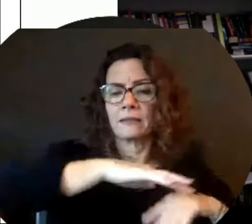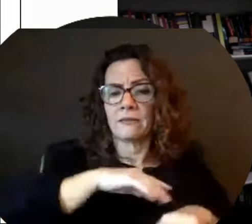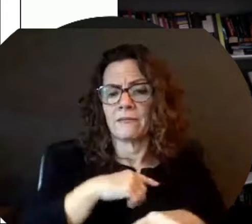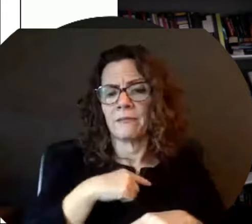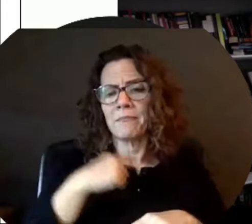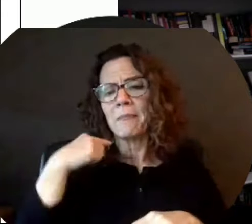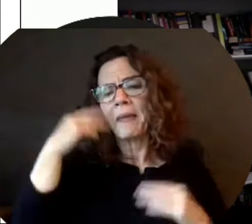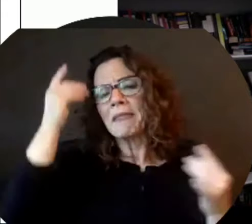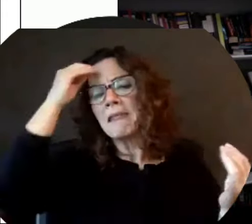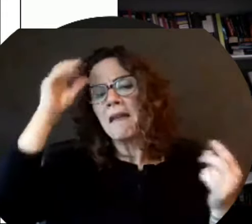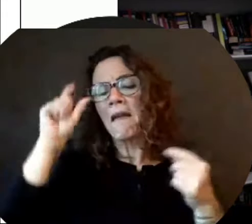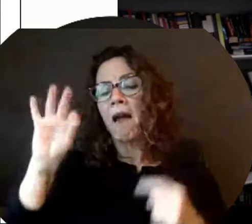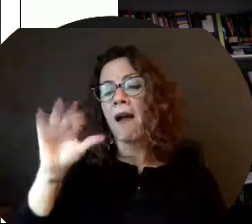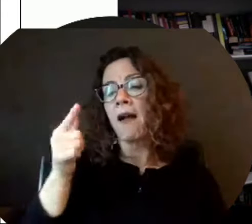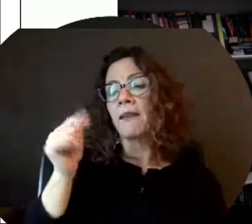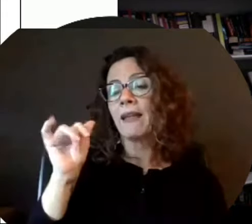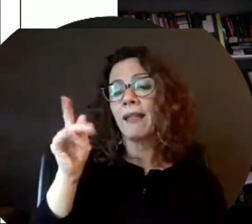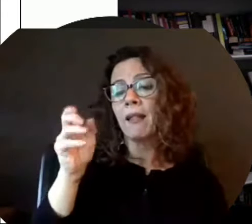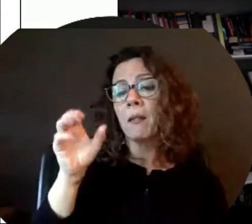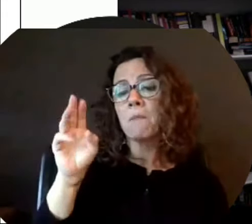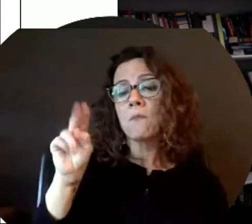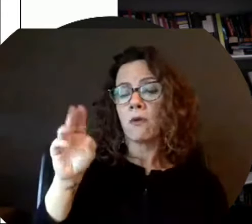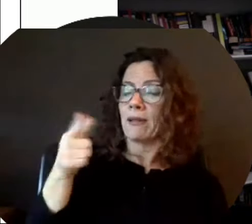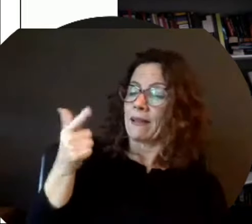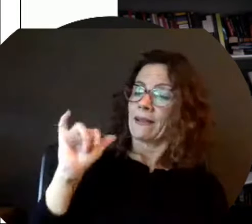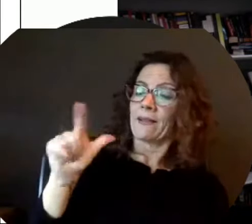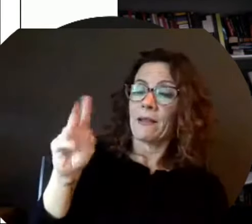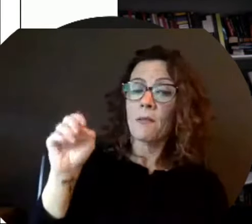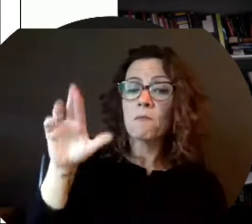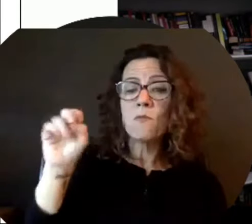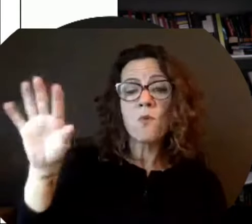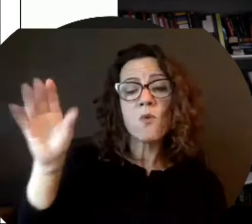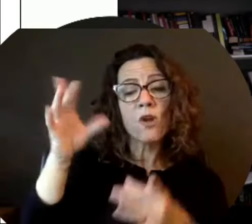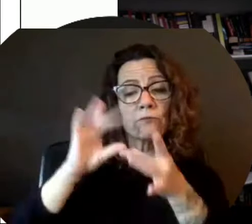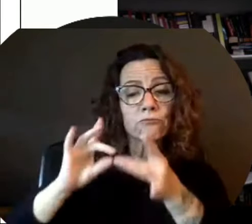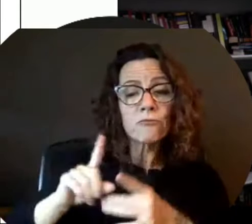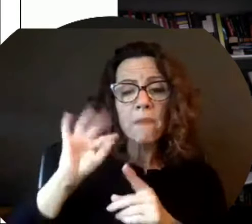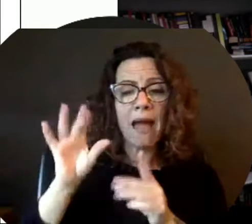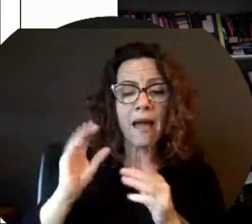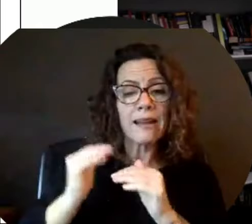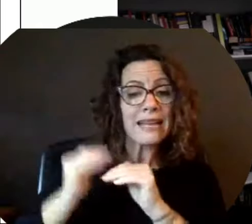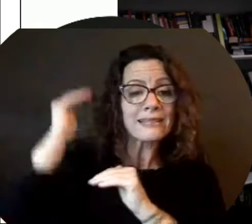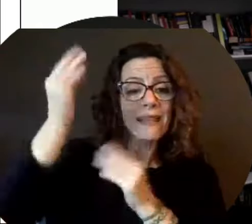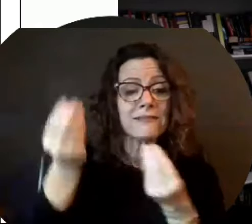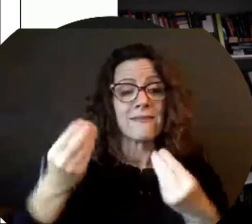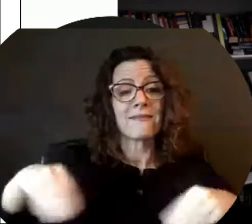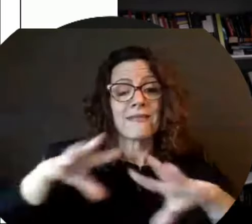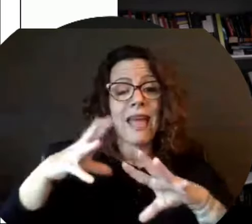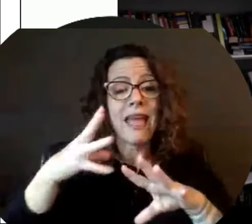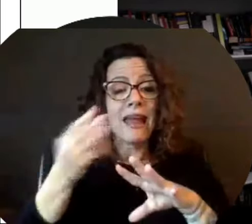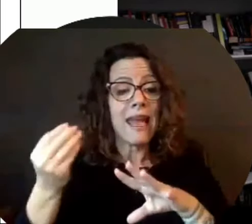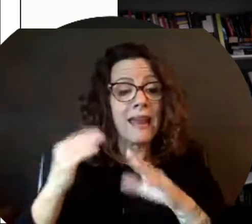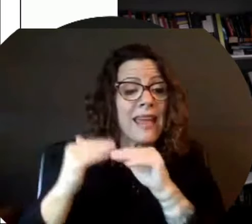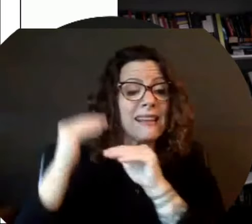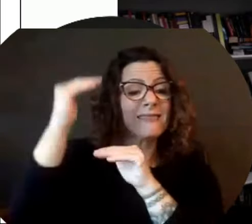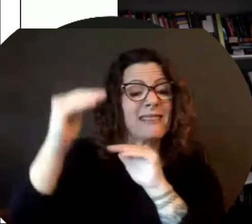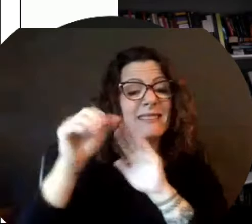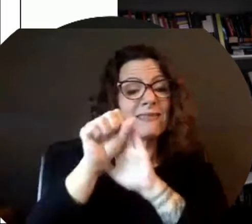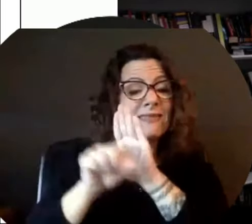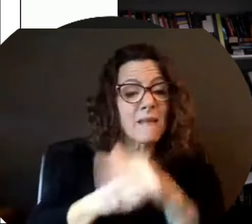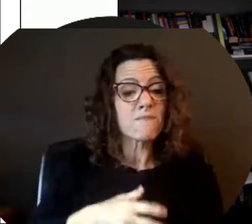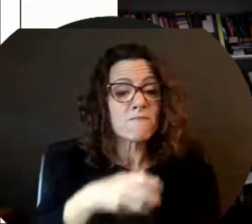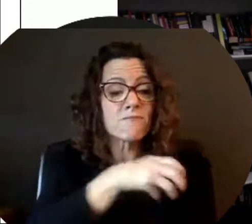and excess people, how that materializes the, you know, in the context of California, the gulag state, but also in places like